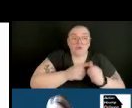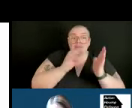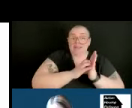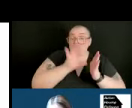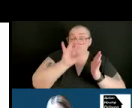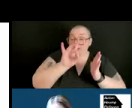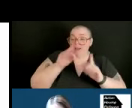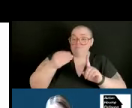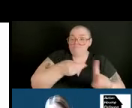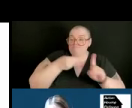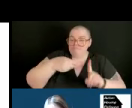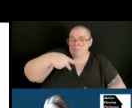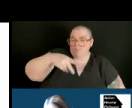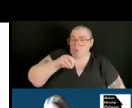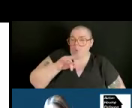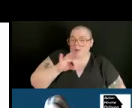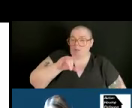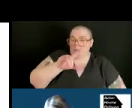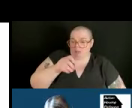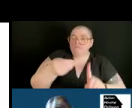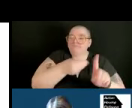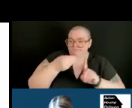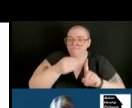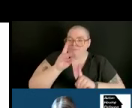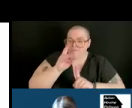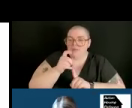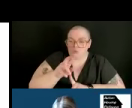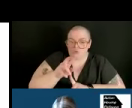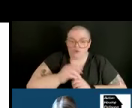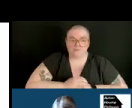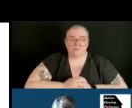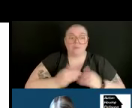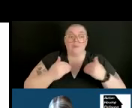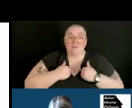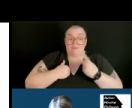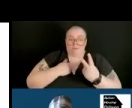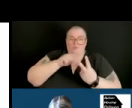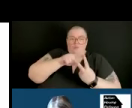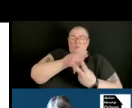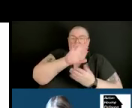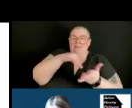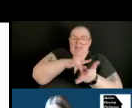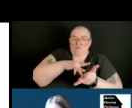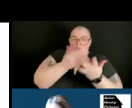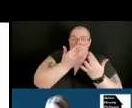And the two major lists have been the centralized waiting list and